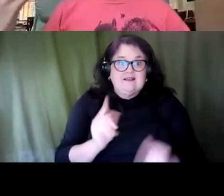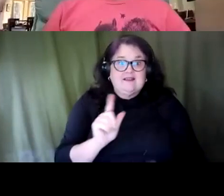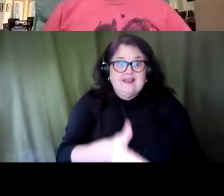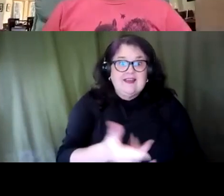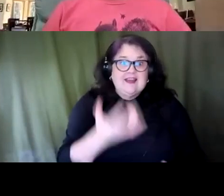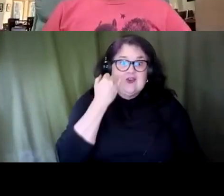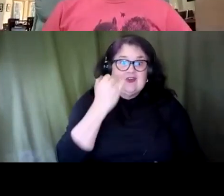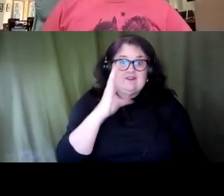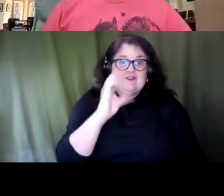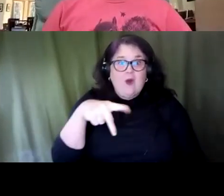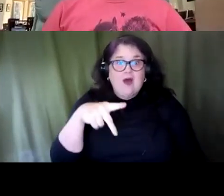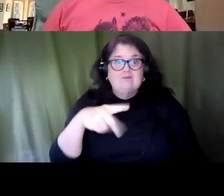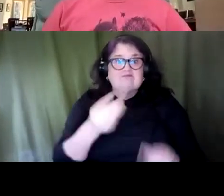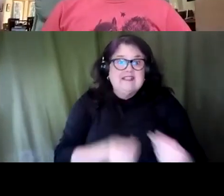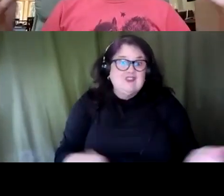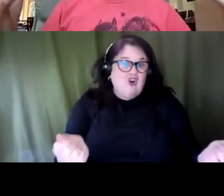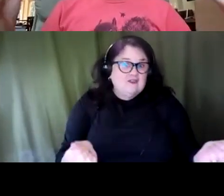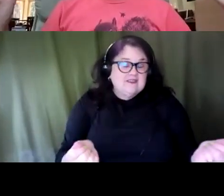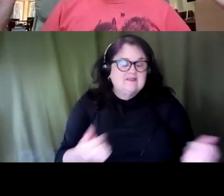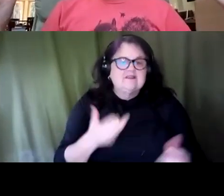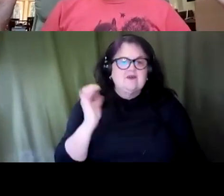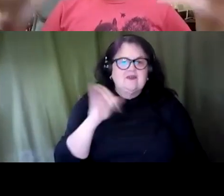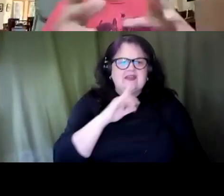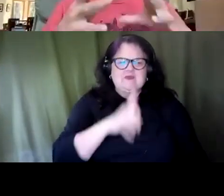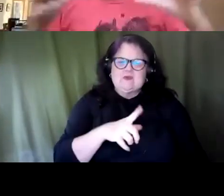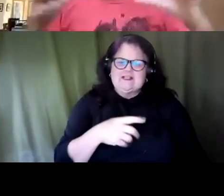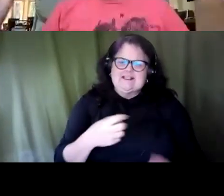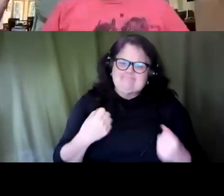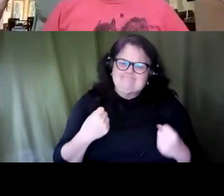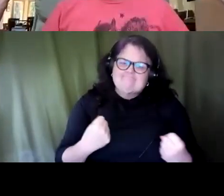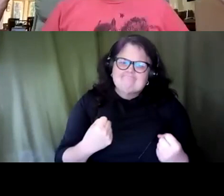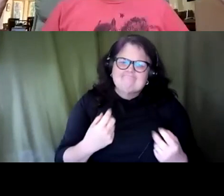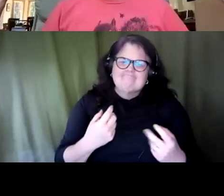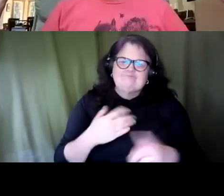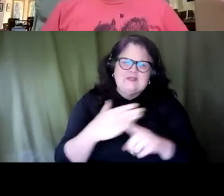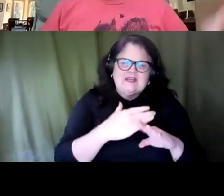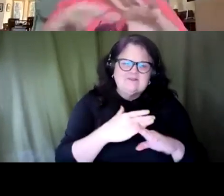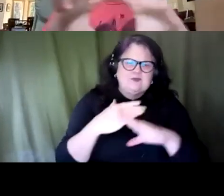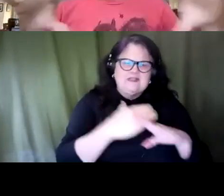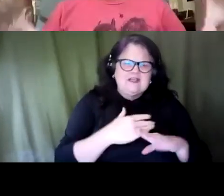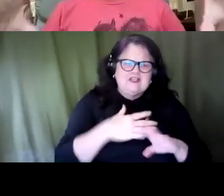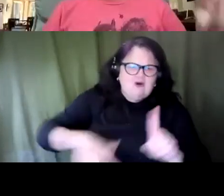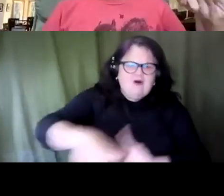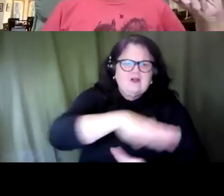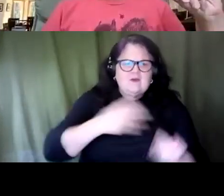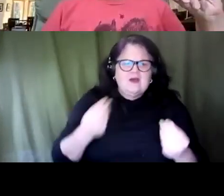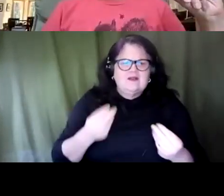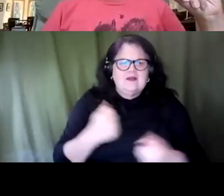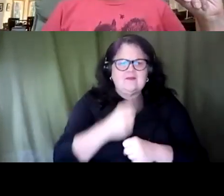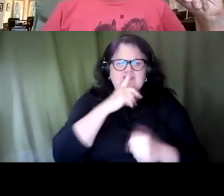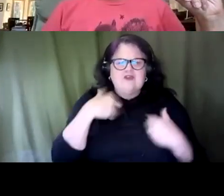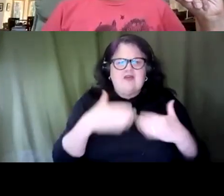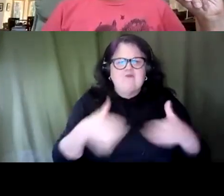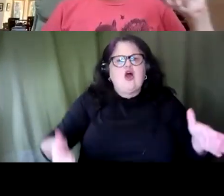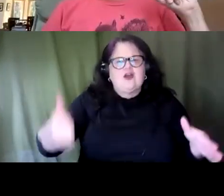cooperative ever dissolves. And so it's really strengthening the protection all around the land and ensuring that there's broader benefit